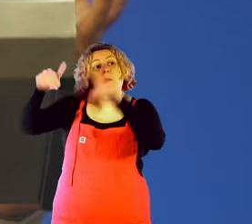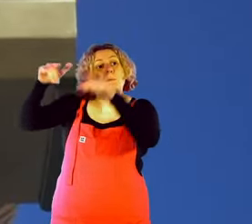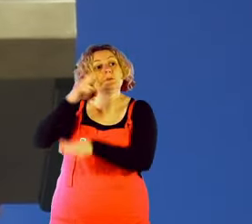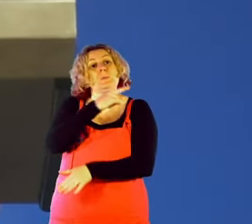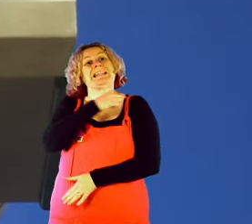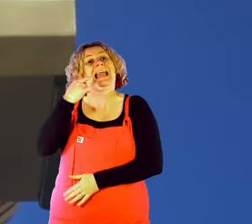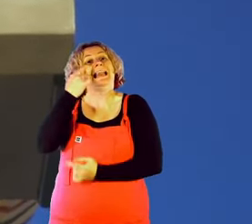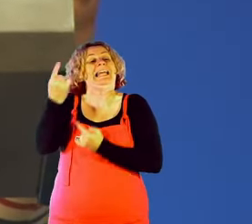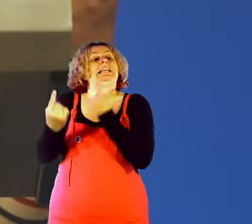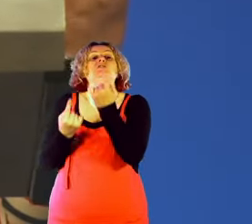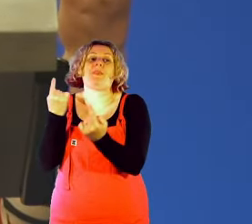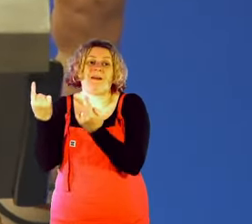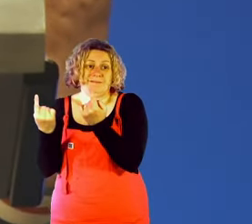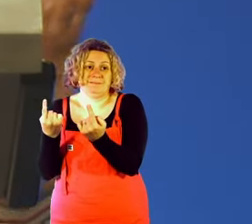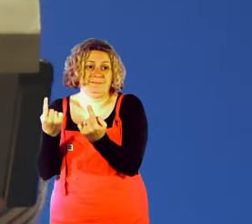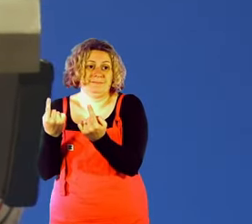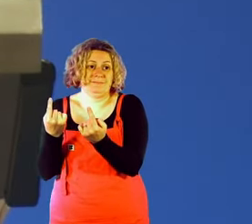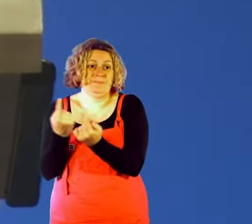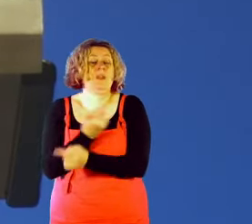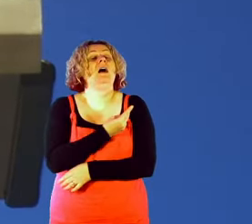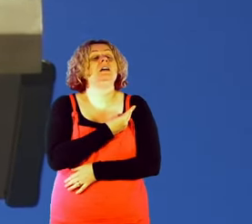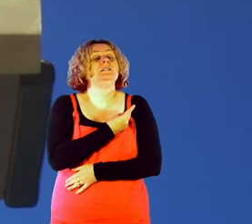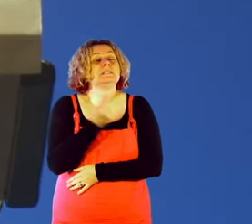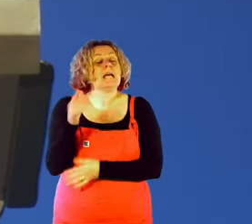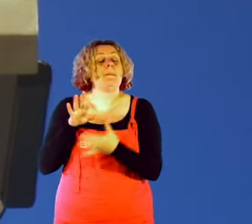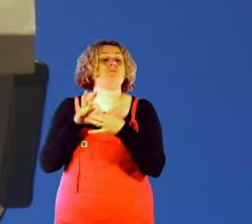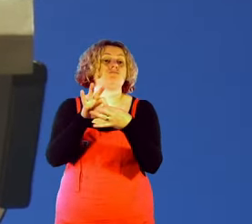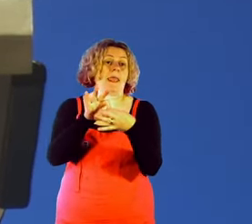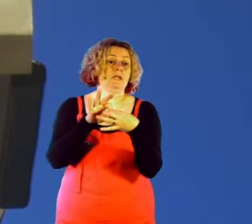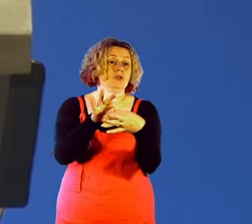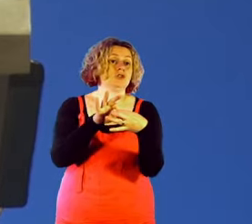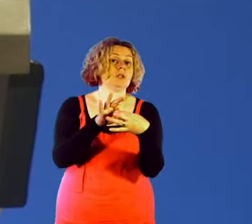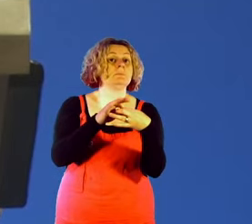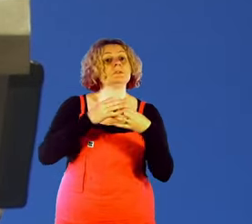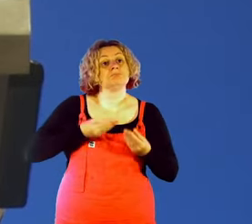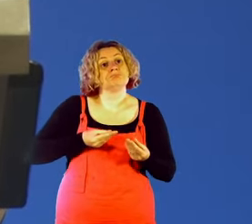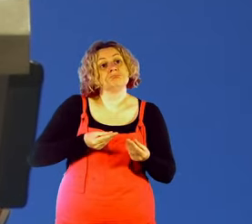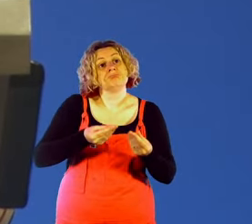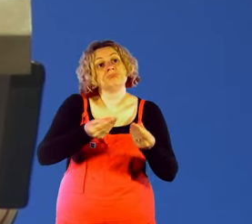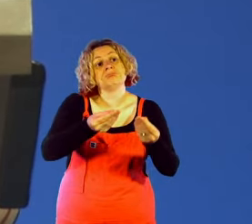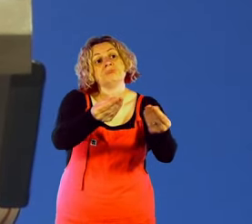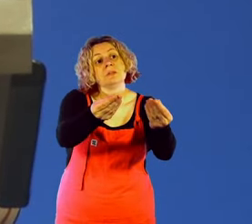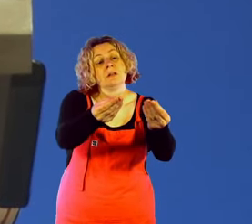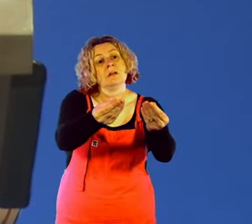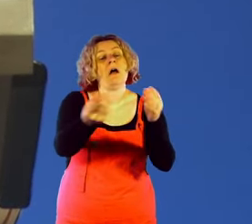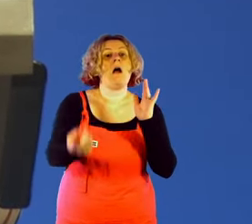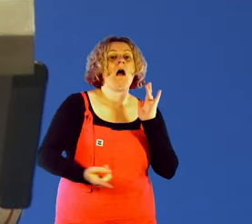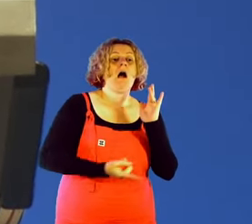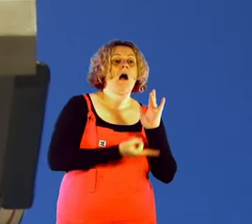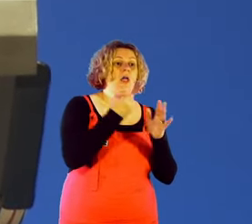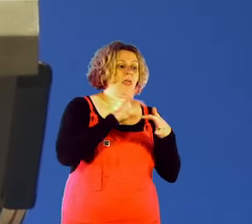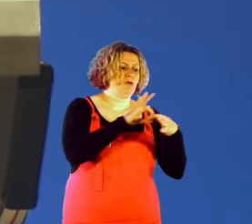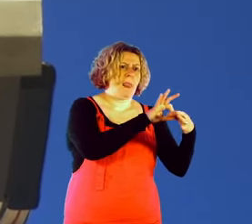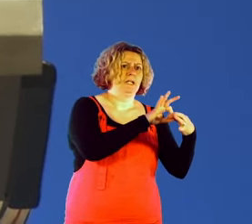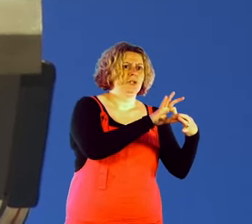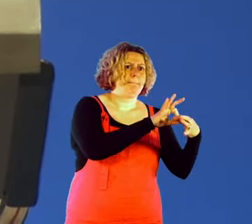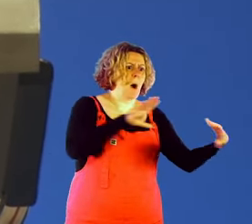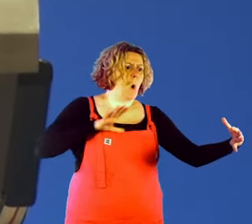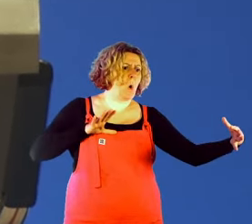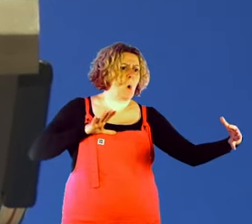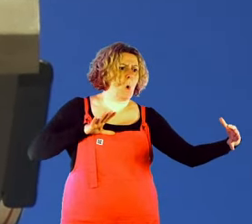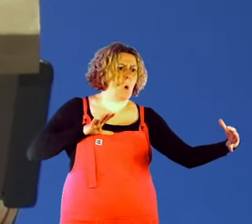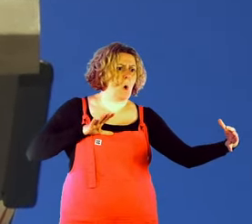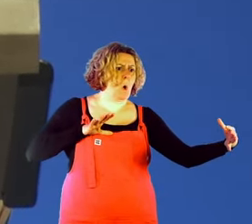some relationships become so broken that it's hard to see how they could ever be salvaged.